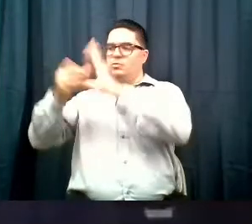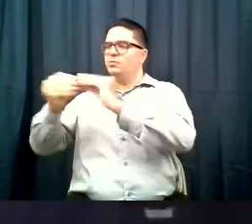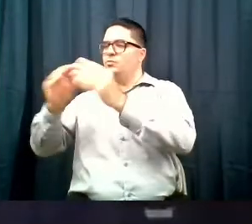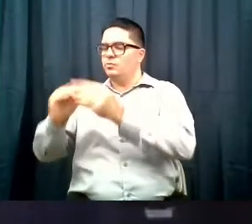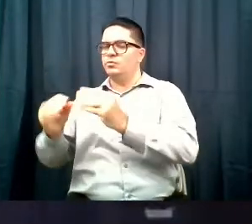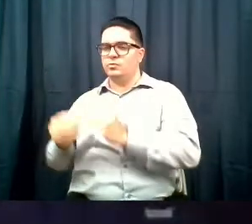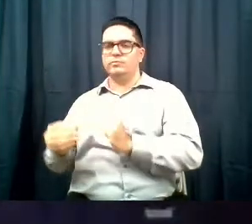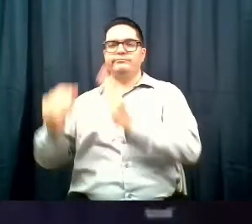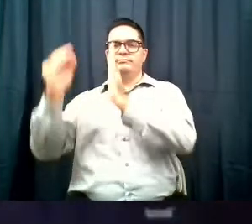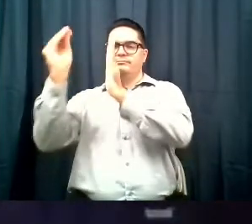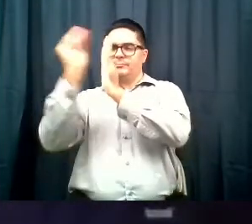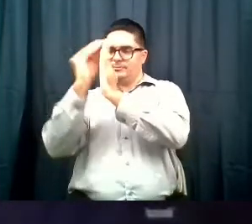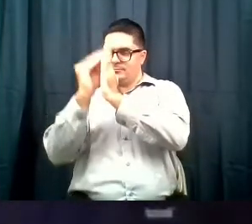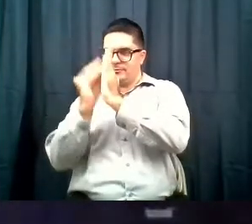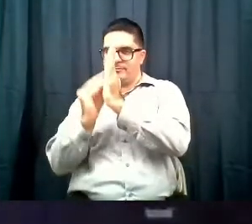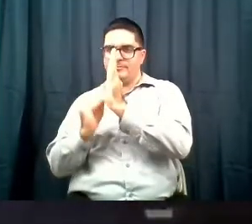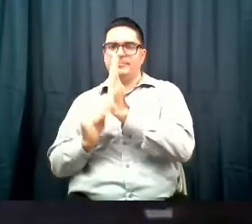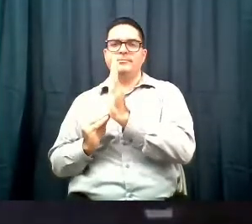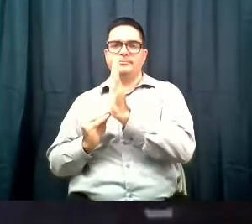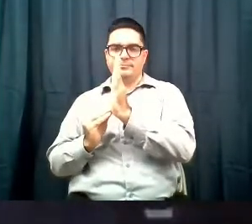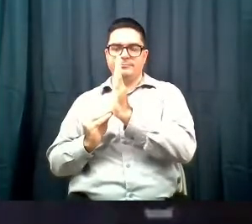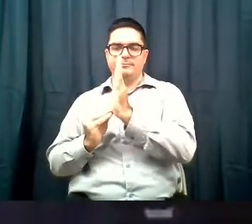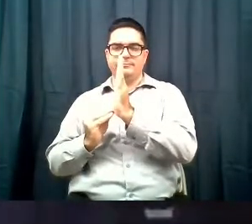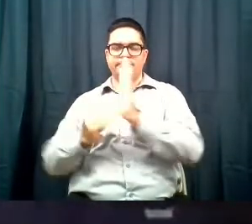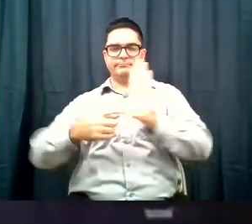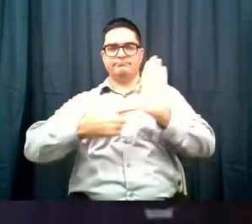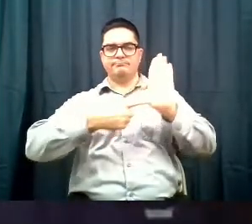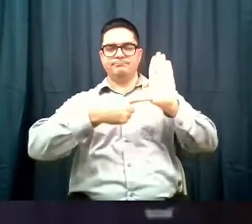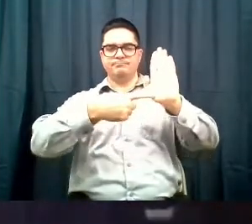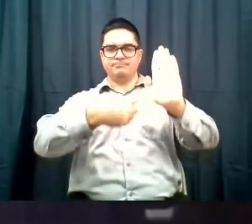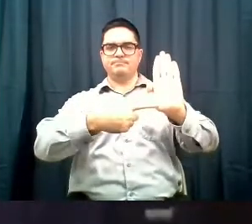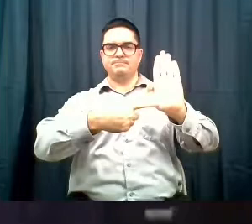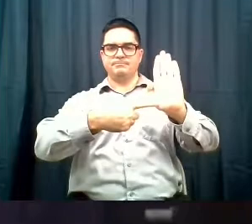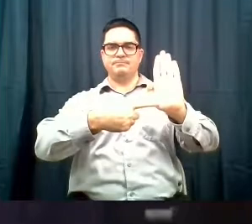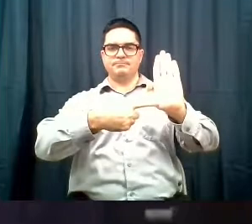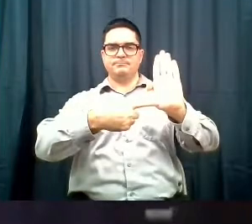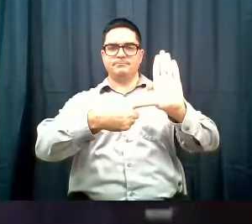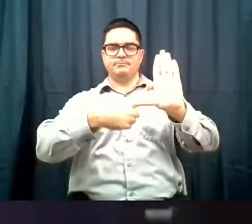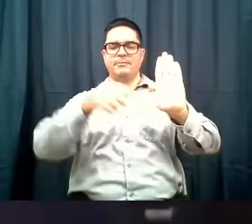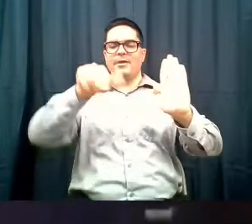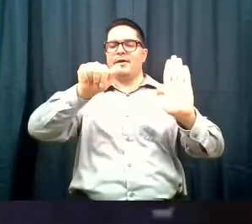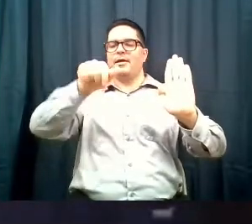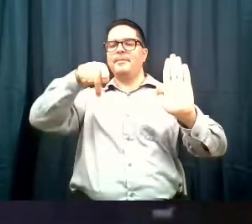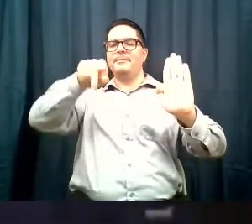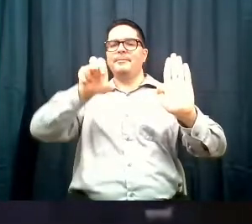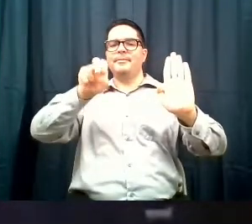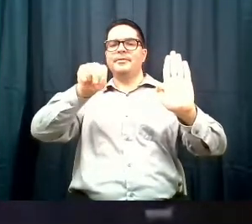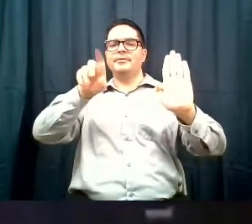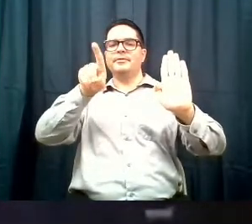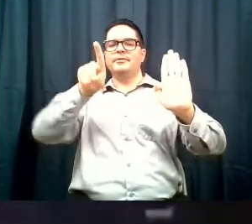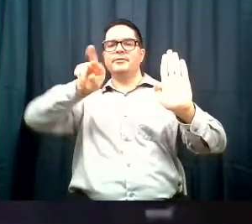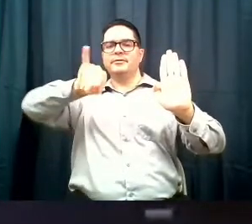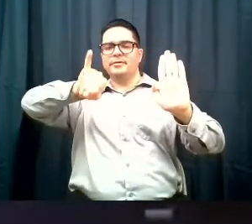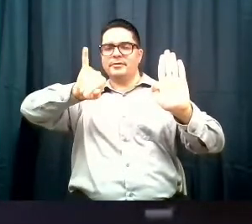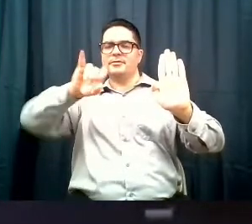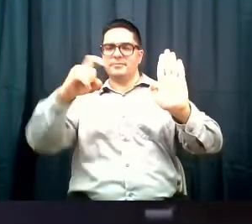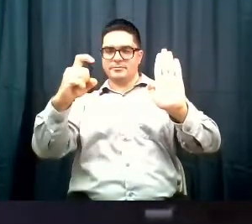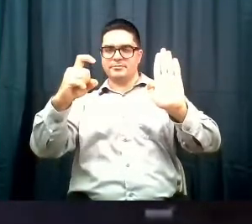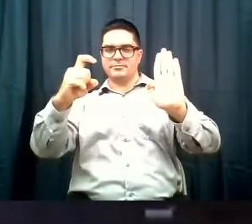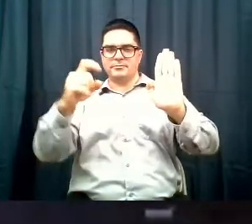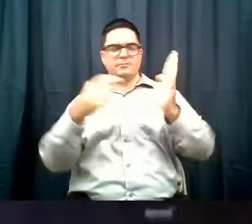they're attached as an exhibit to or as an appendix to the meeting materials. Let's start off